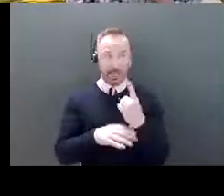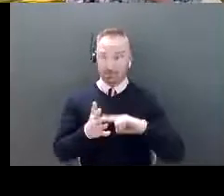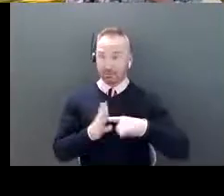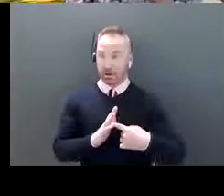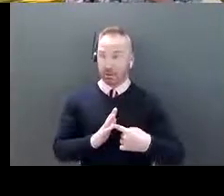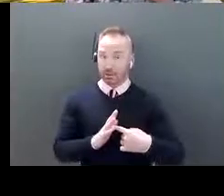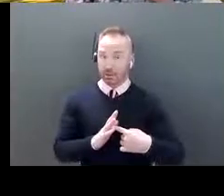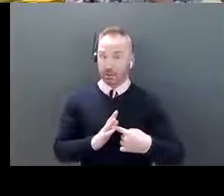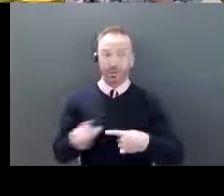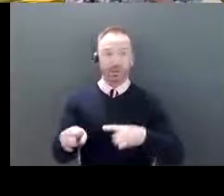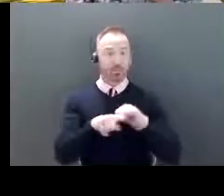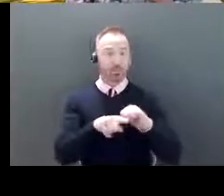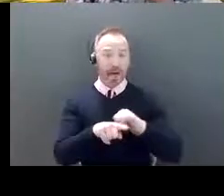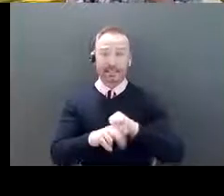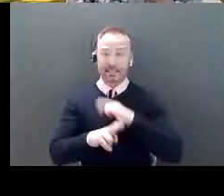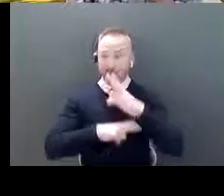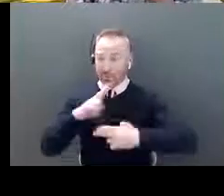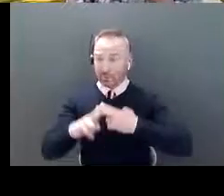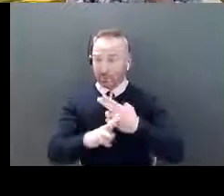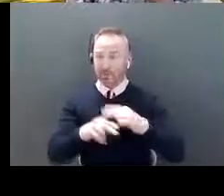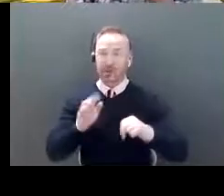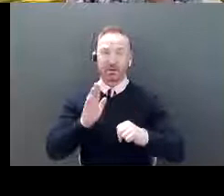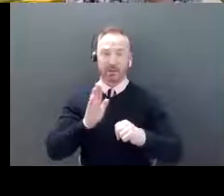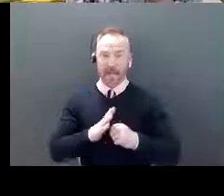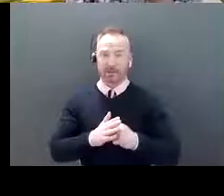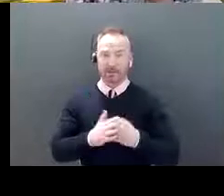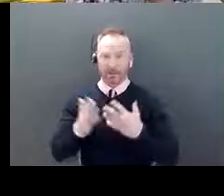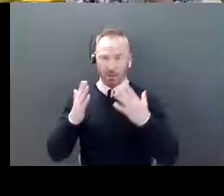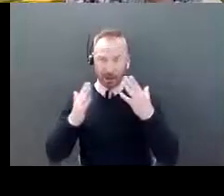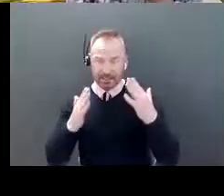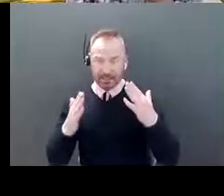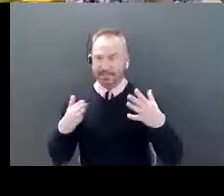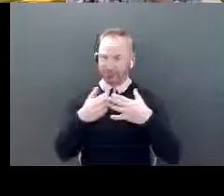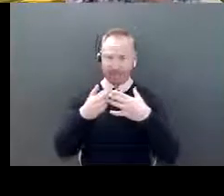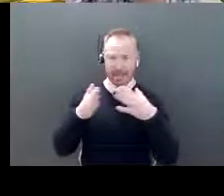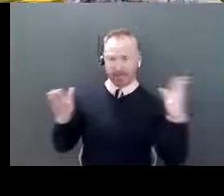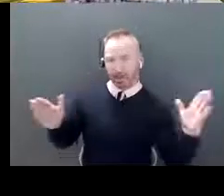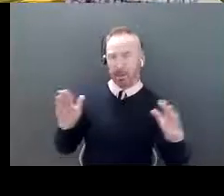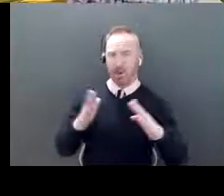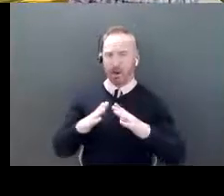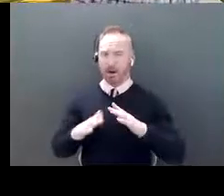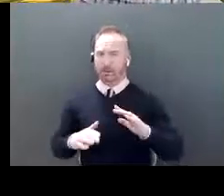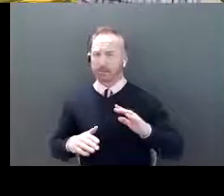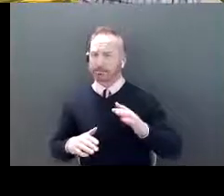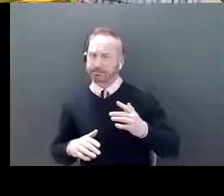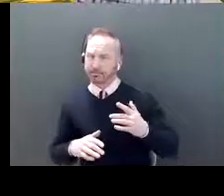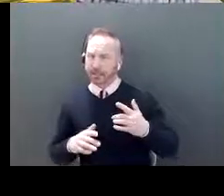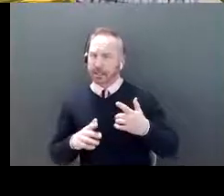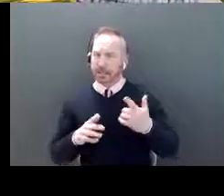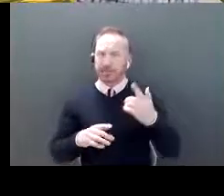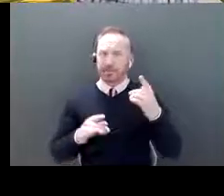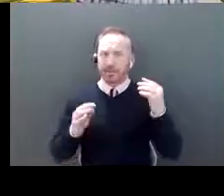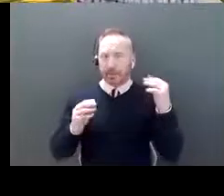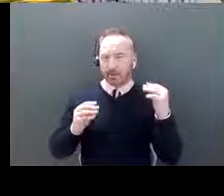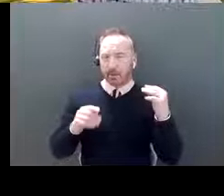a universal precaution in the broadest sense. If you think about everyone you meet has had some kind of